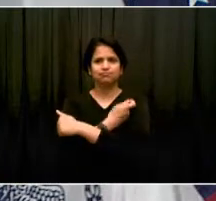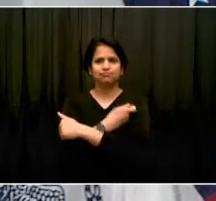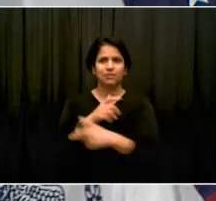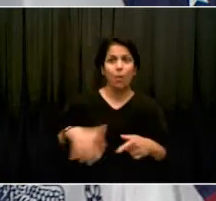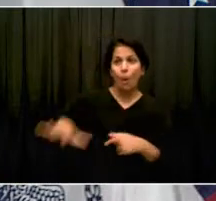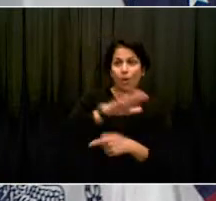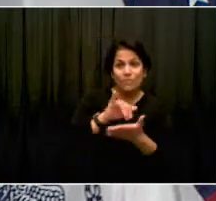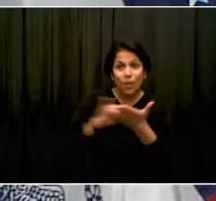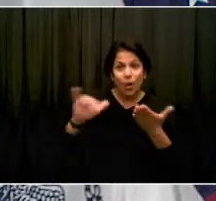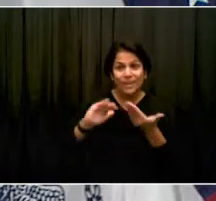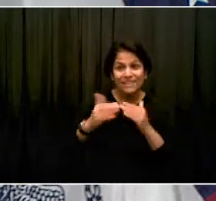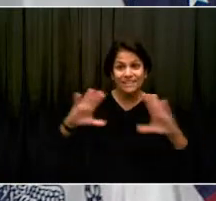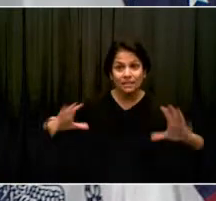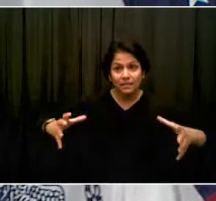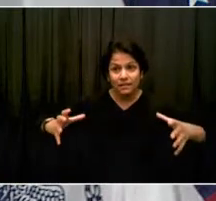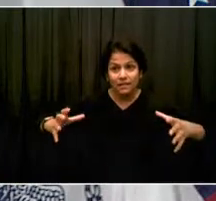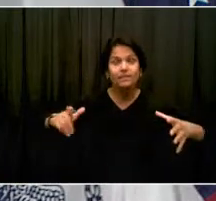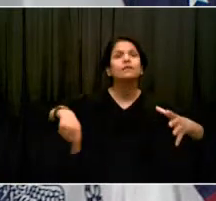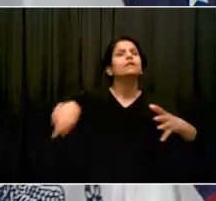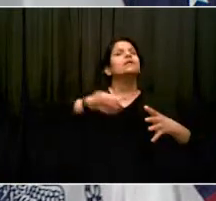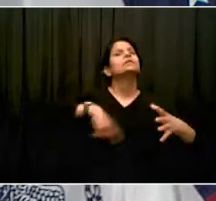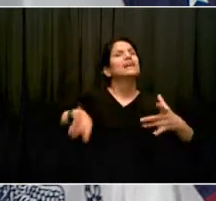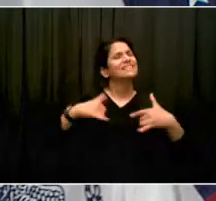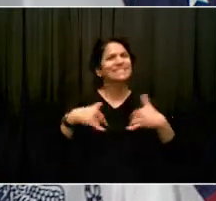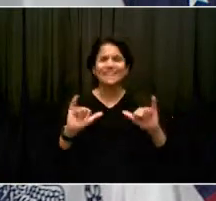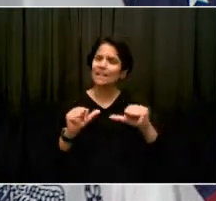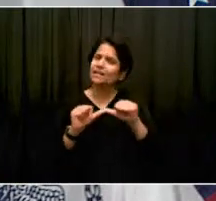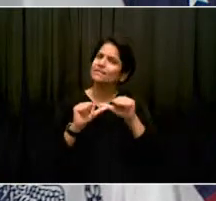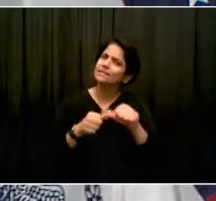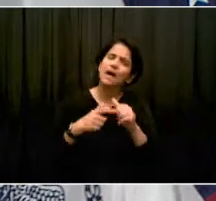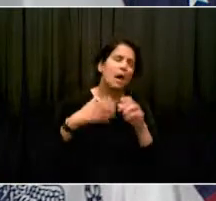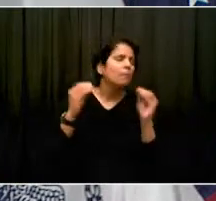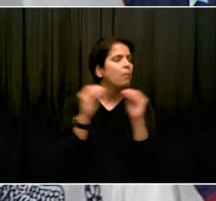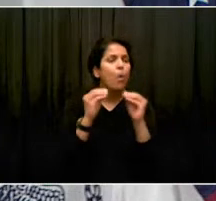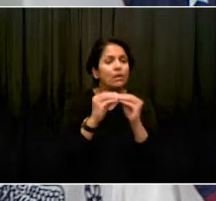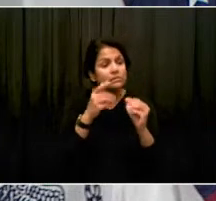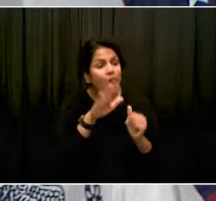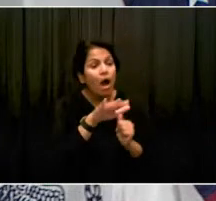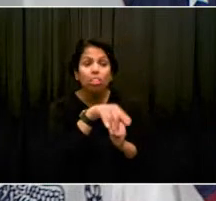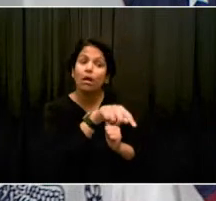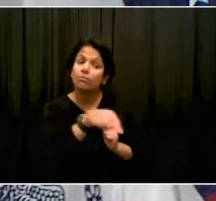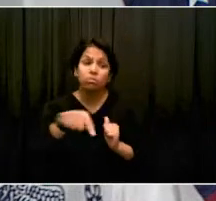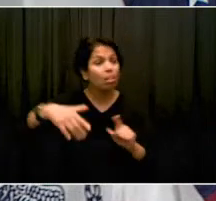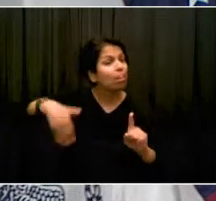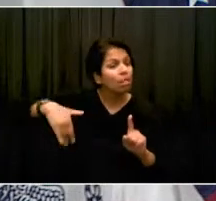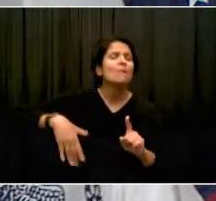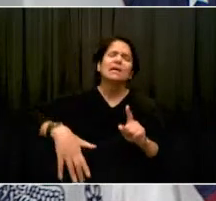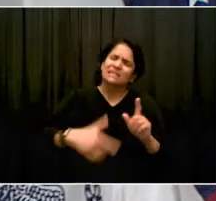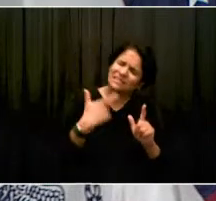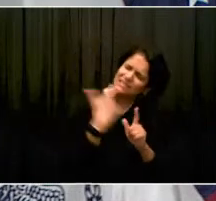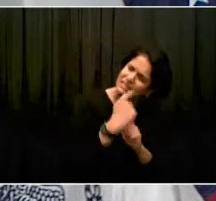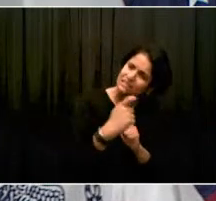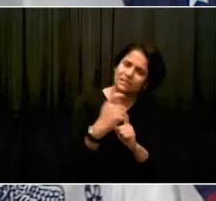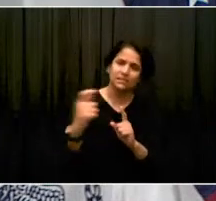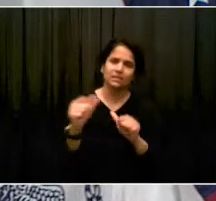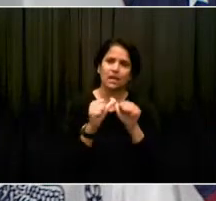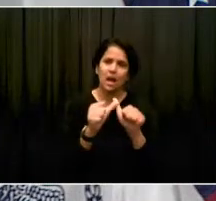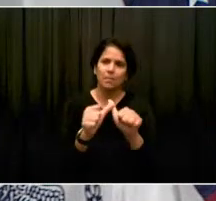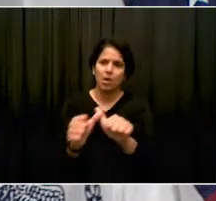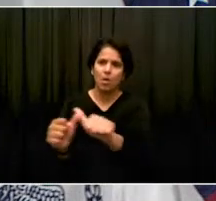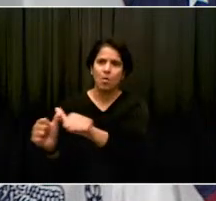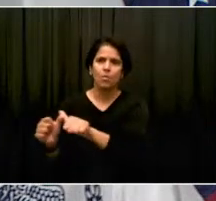we need to do, we've signaled this, but we'll have a lot more to say in the next few days, Shant, is create more incentives for